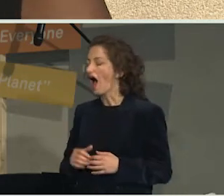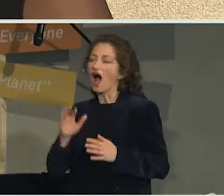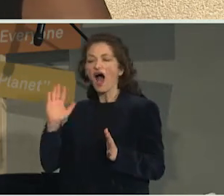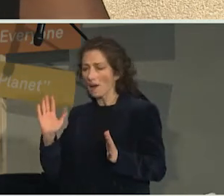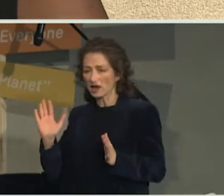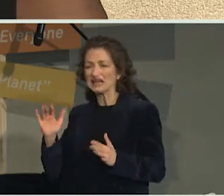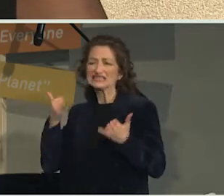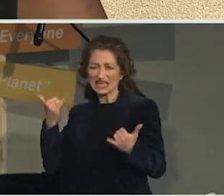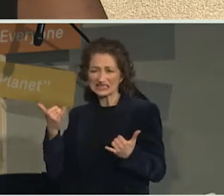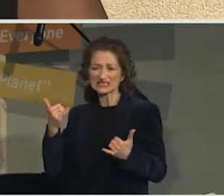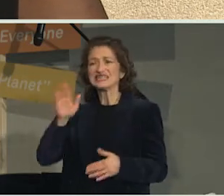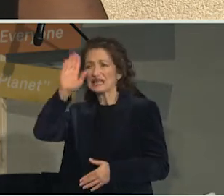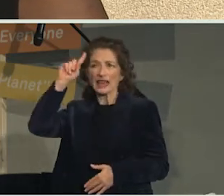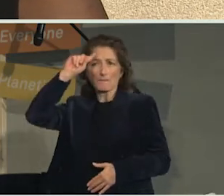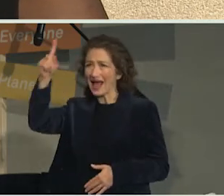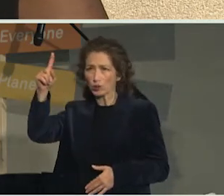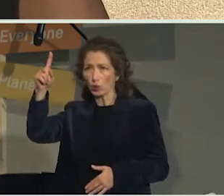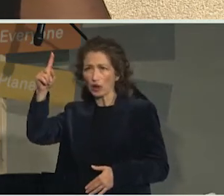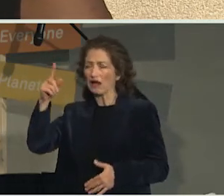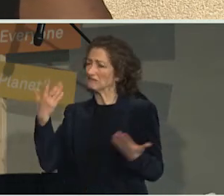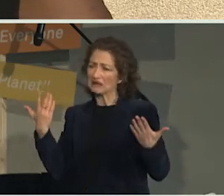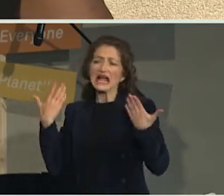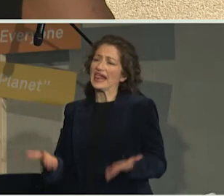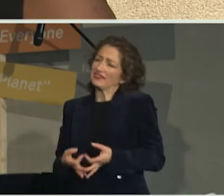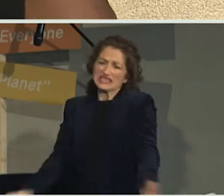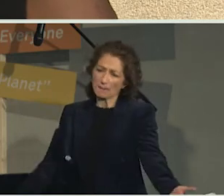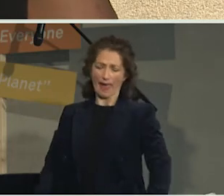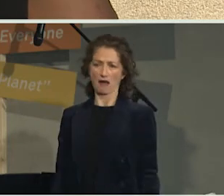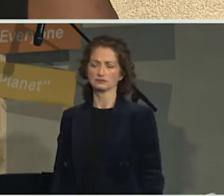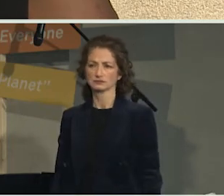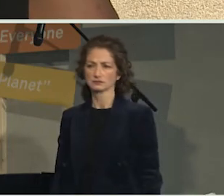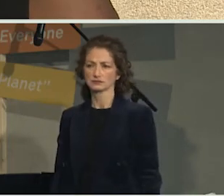matter. Now, I have to say